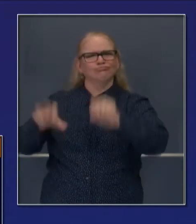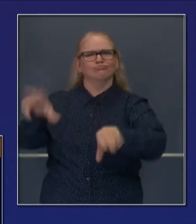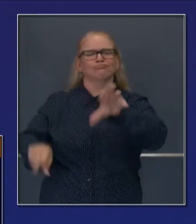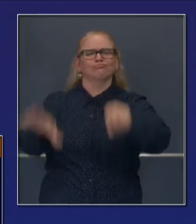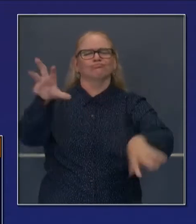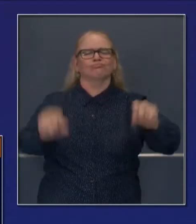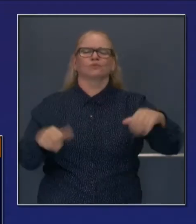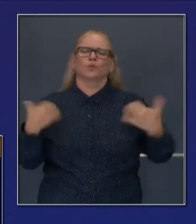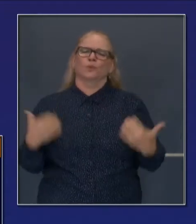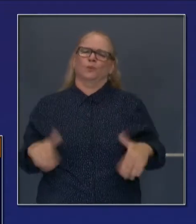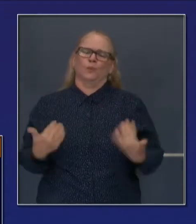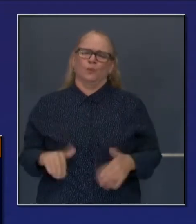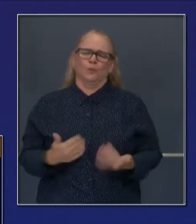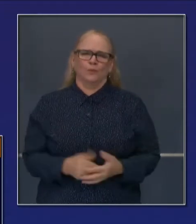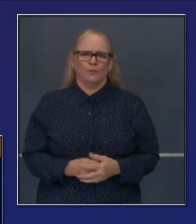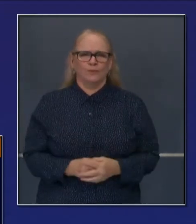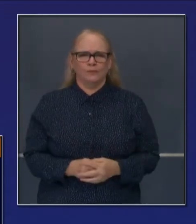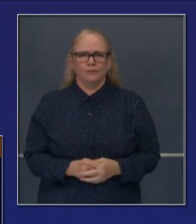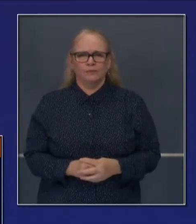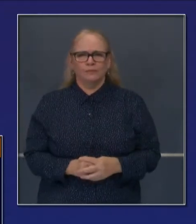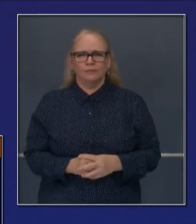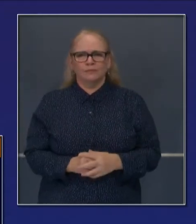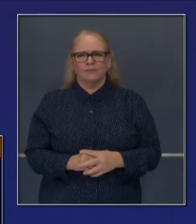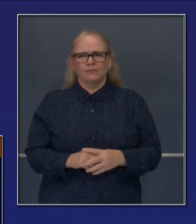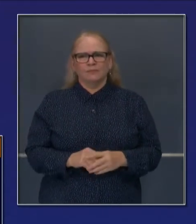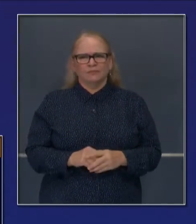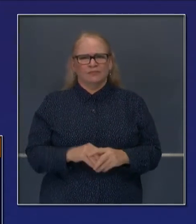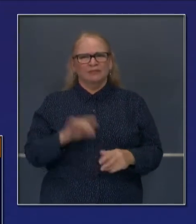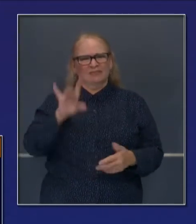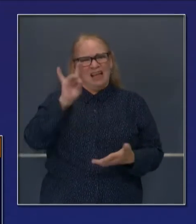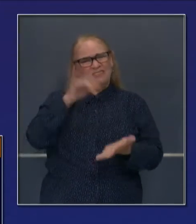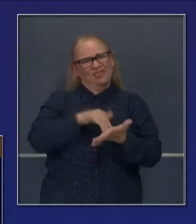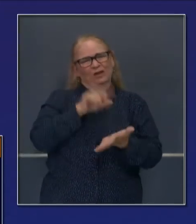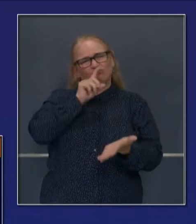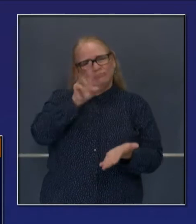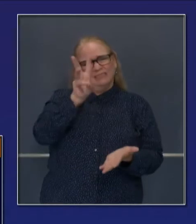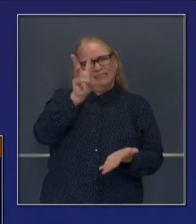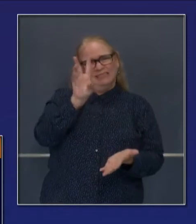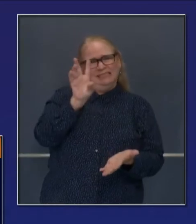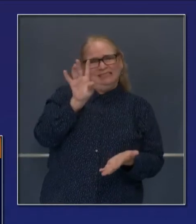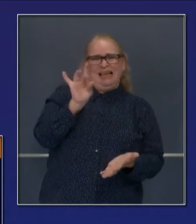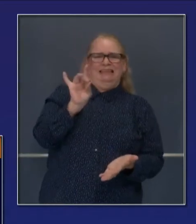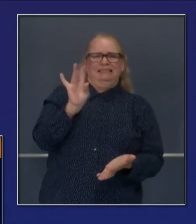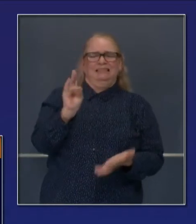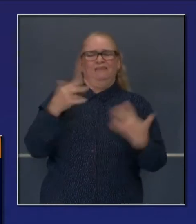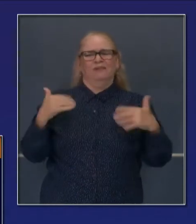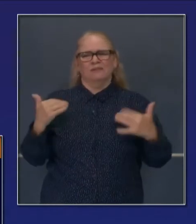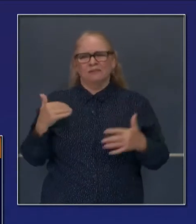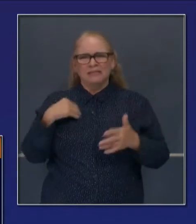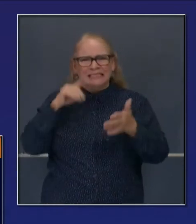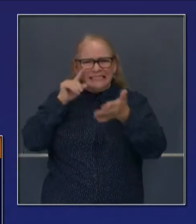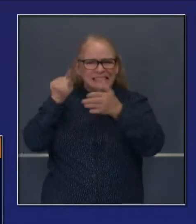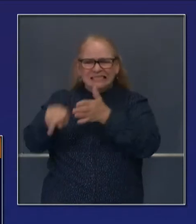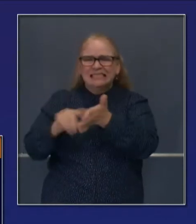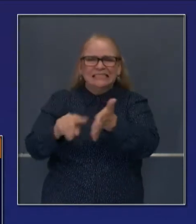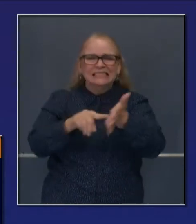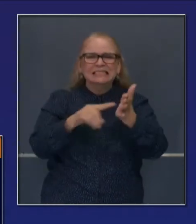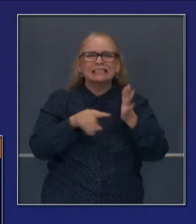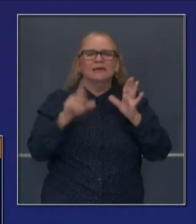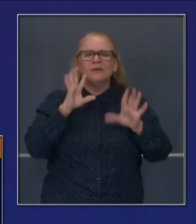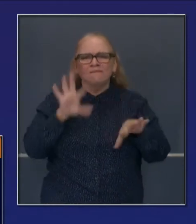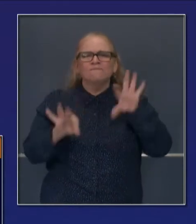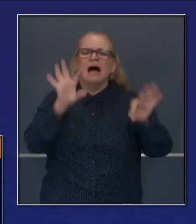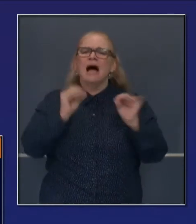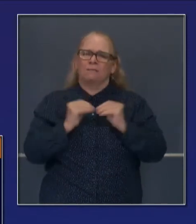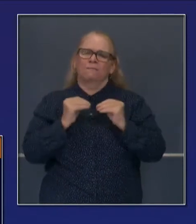8,687 structures destroyed and counting. As we get back in, repopulate areas, that number invariably will grow. As